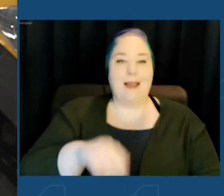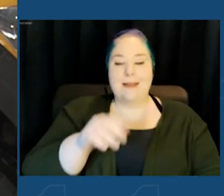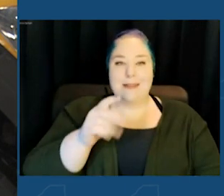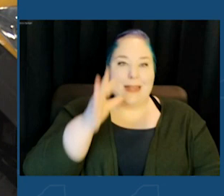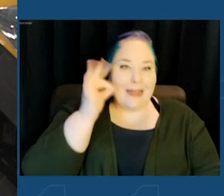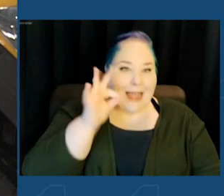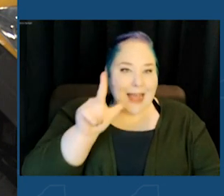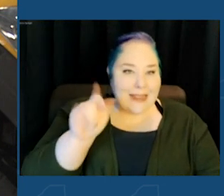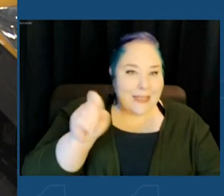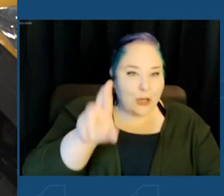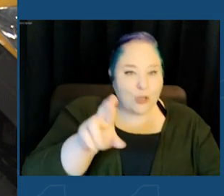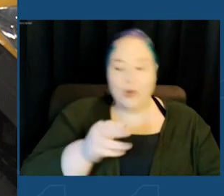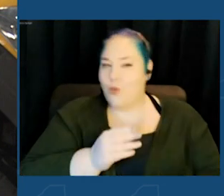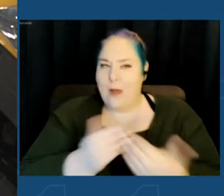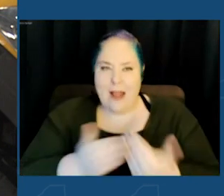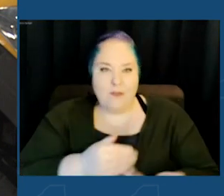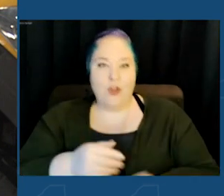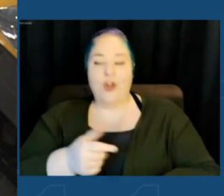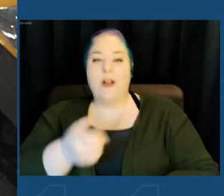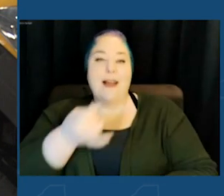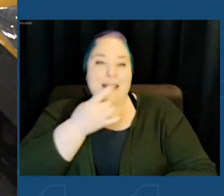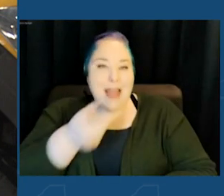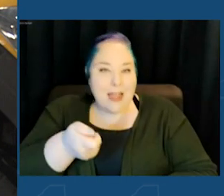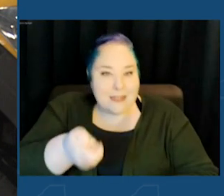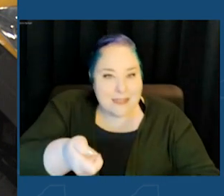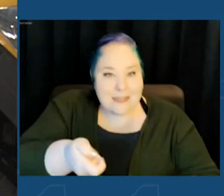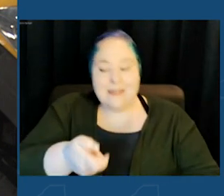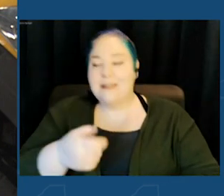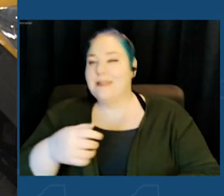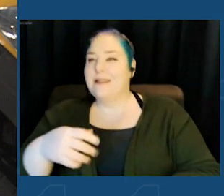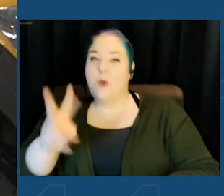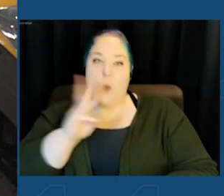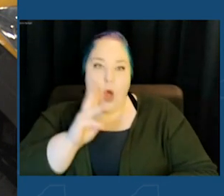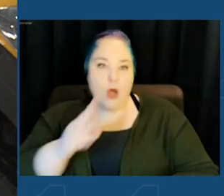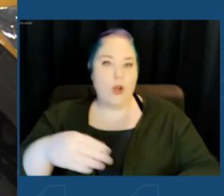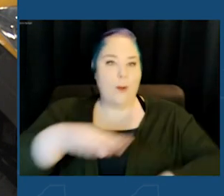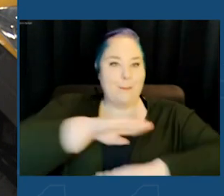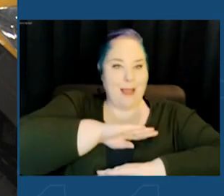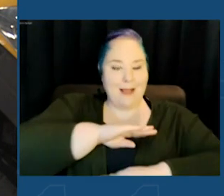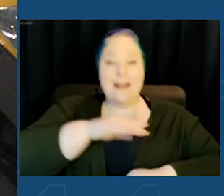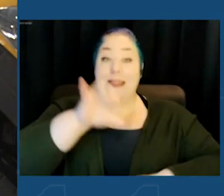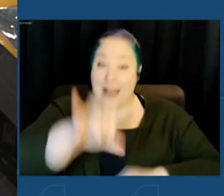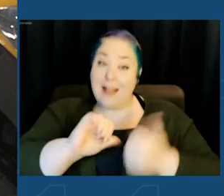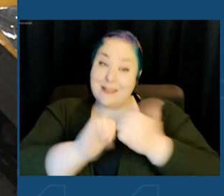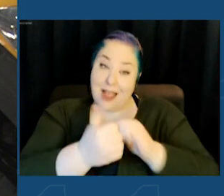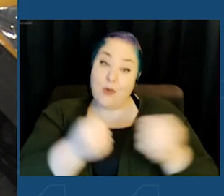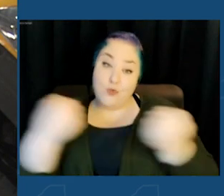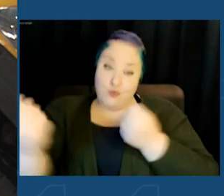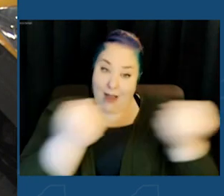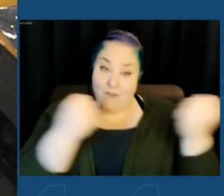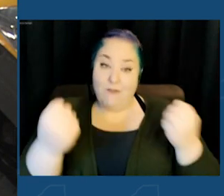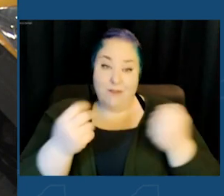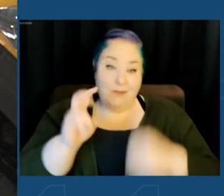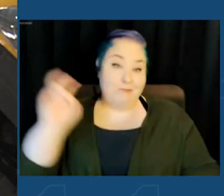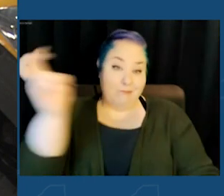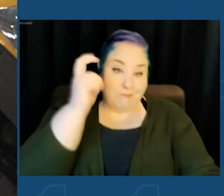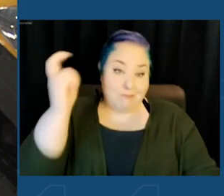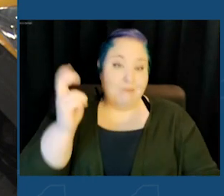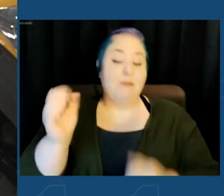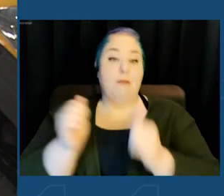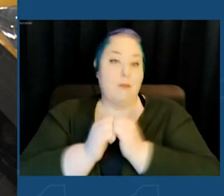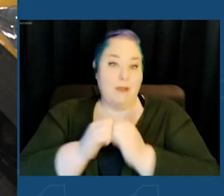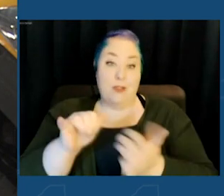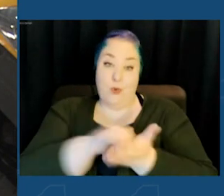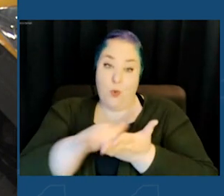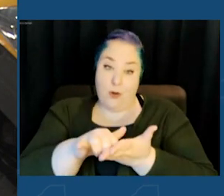out flashlights food water blankets this is how you need to travel in the winter in New York state so hopefully people heated that warning but